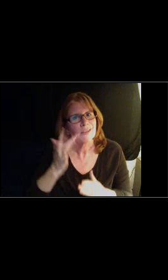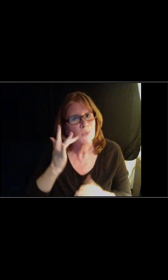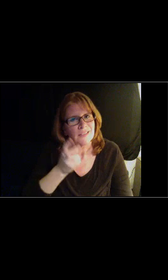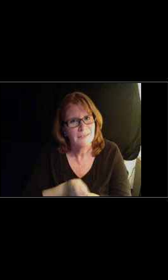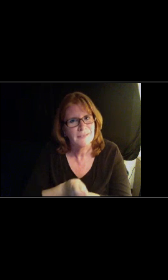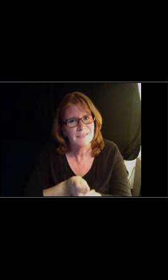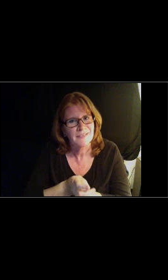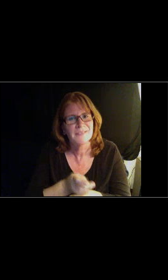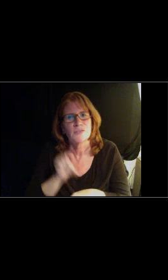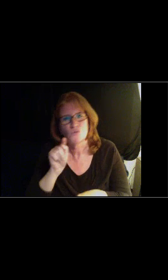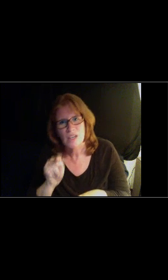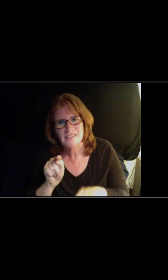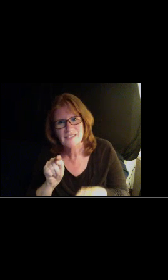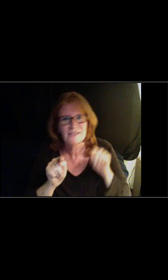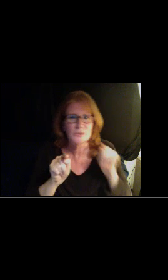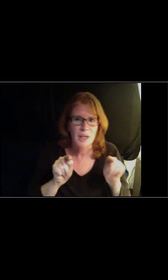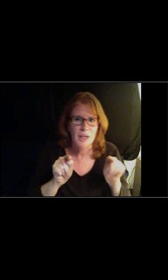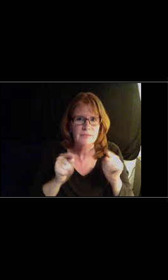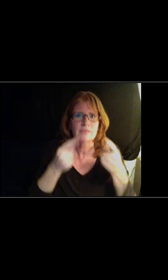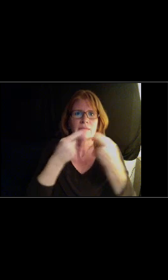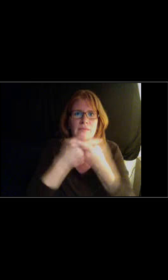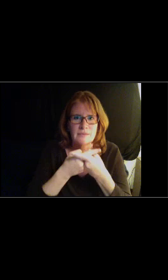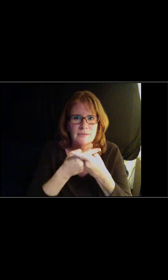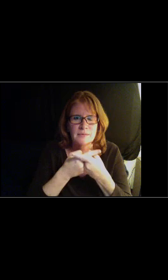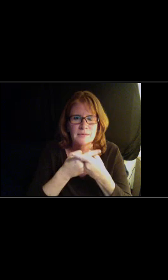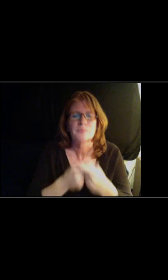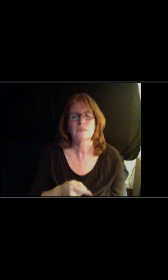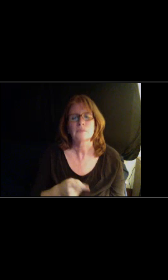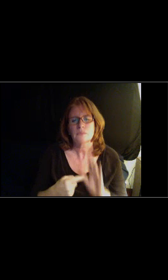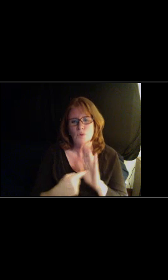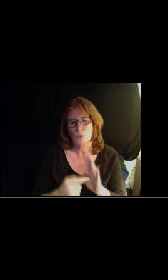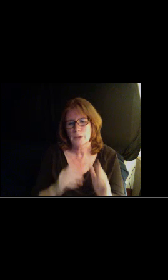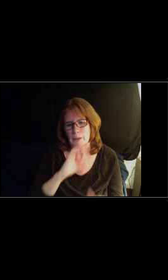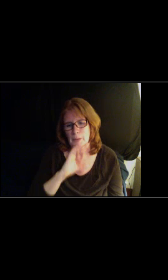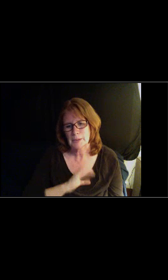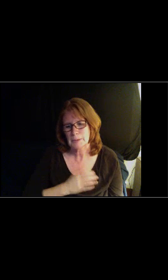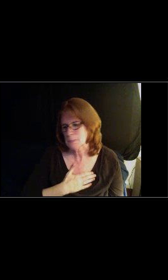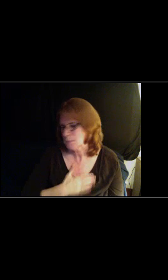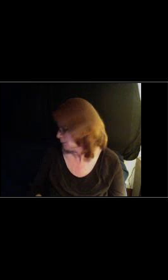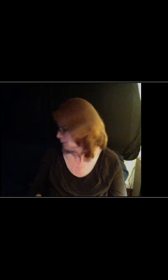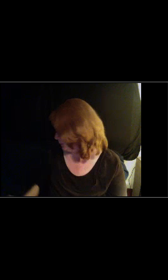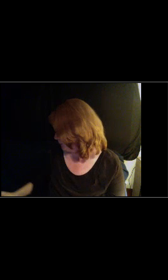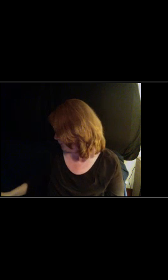So when you make one choice, you have to let go of the other one. Both are right choices, but